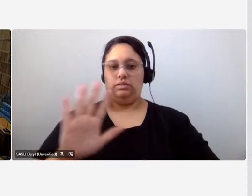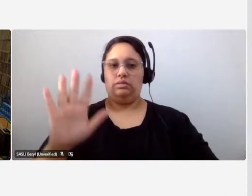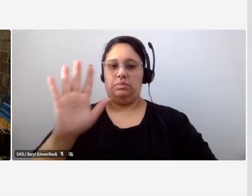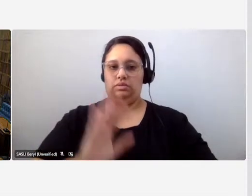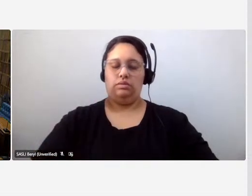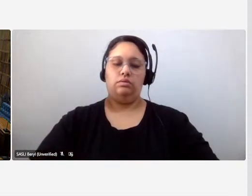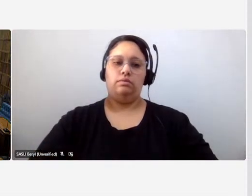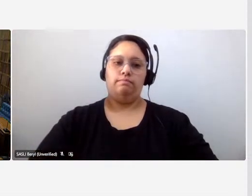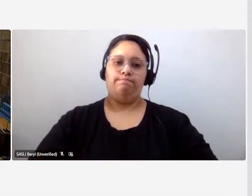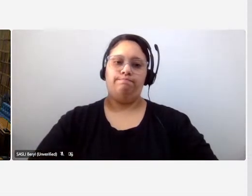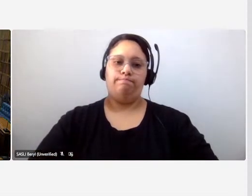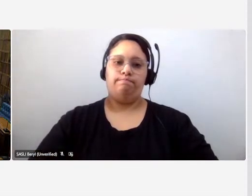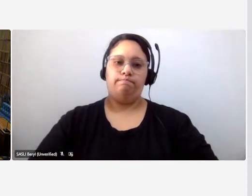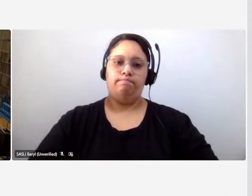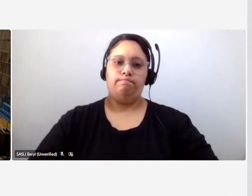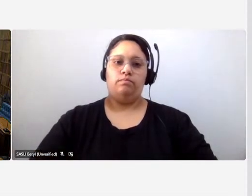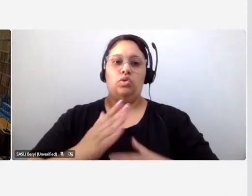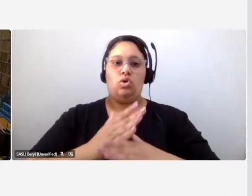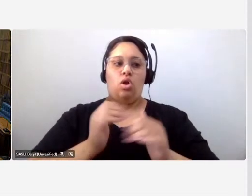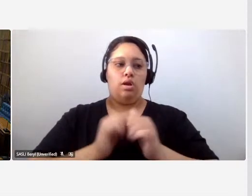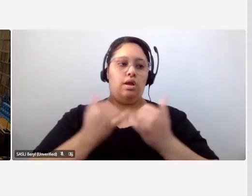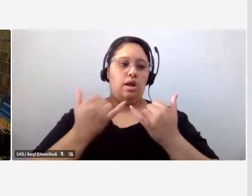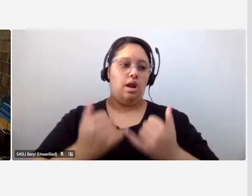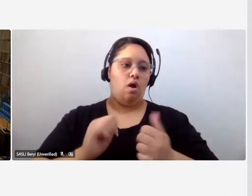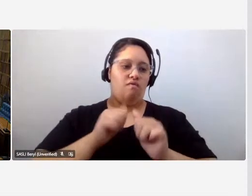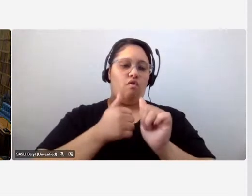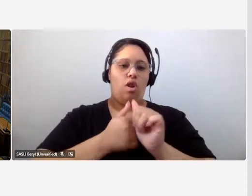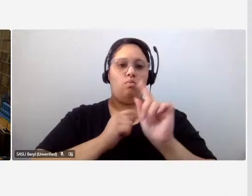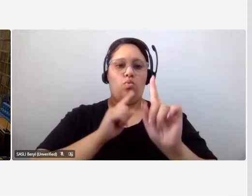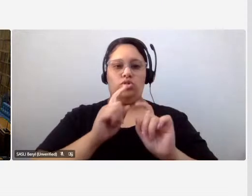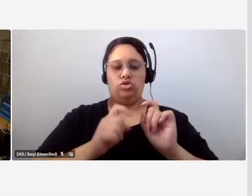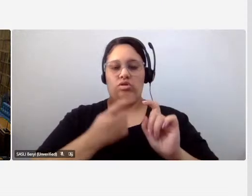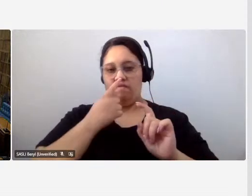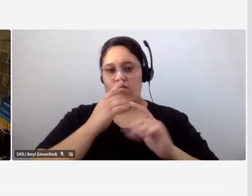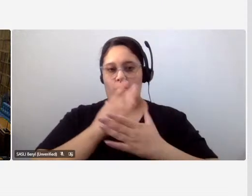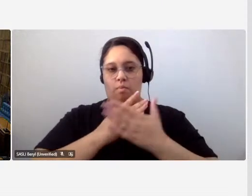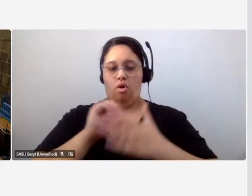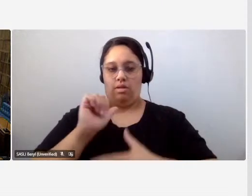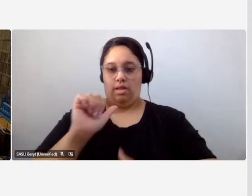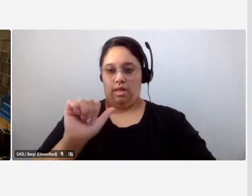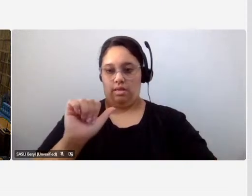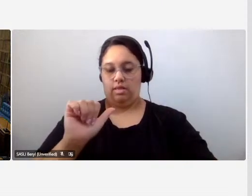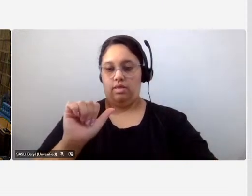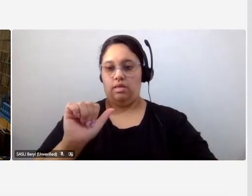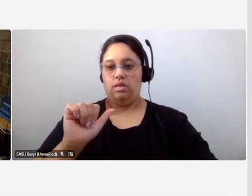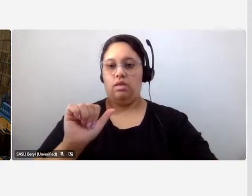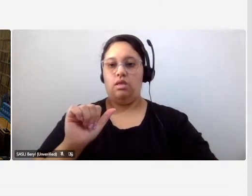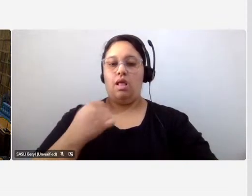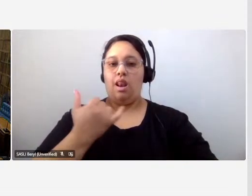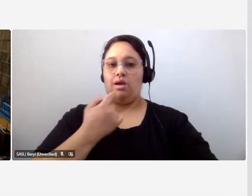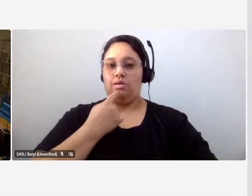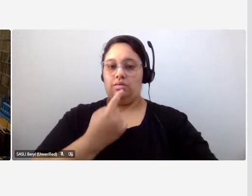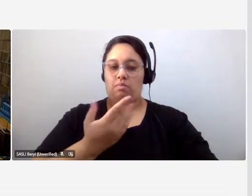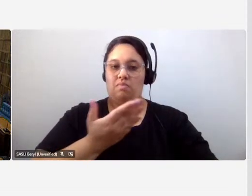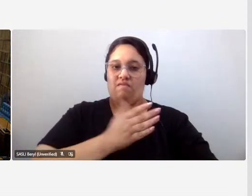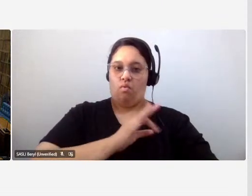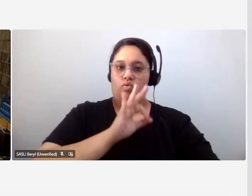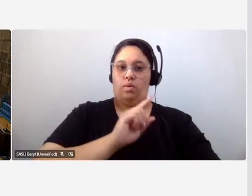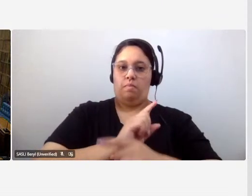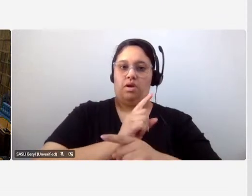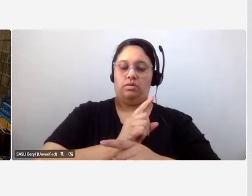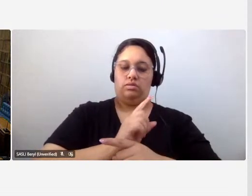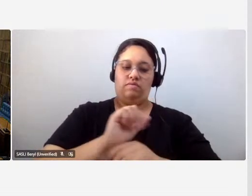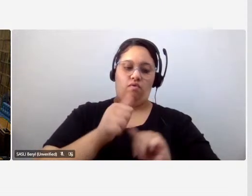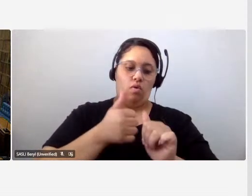on that. Colleagues, we will go to follow-up questions for part A. As I said earlier, 3 minutes